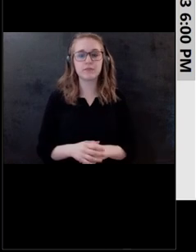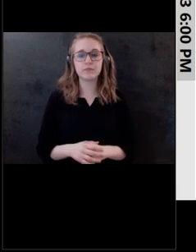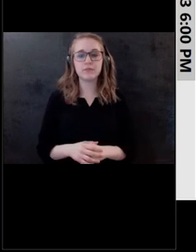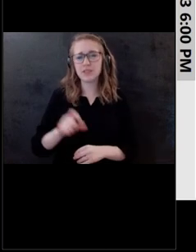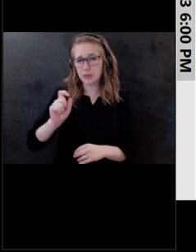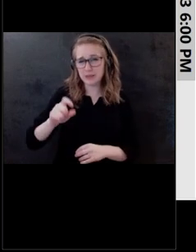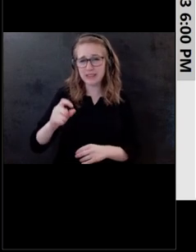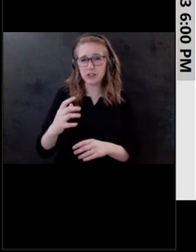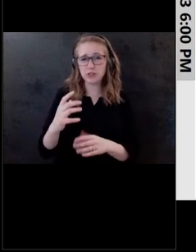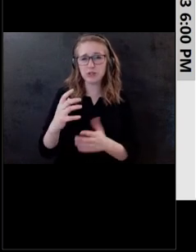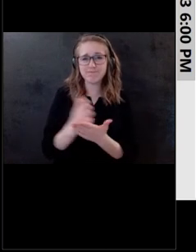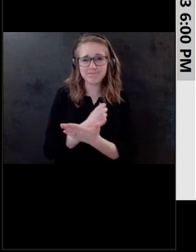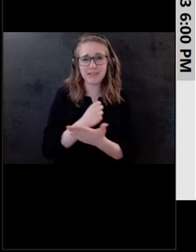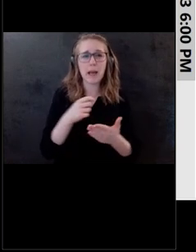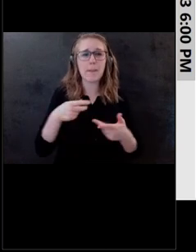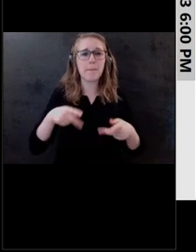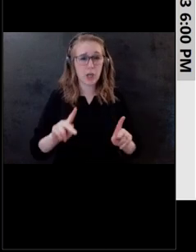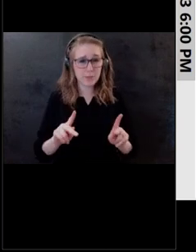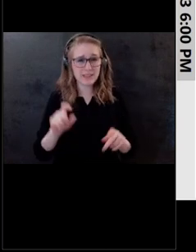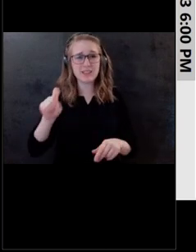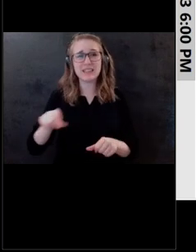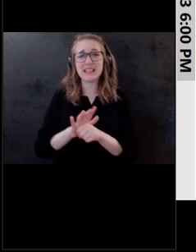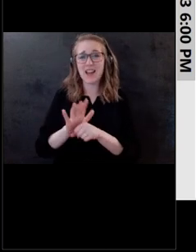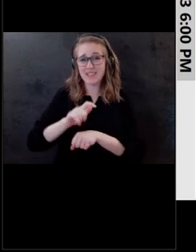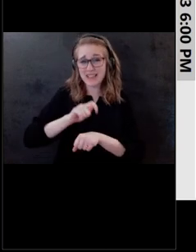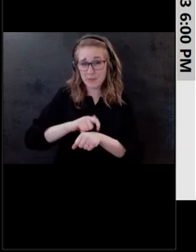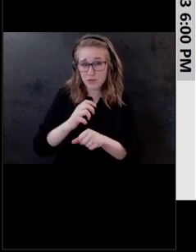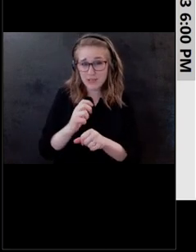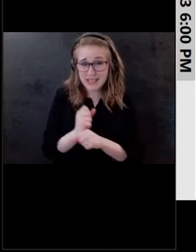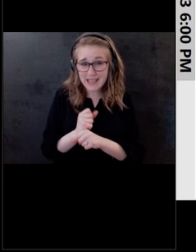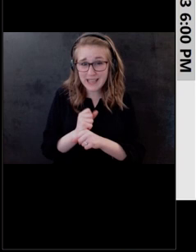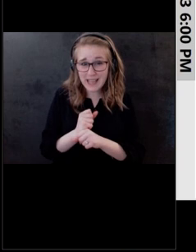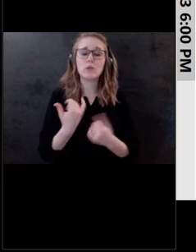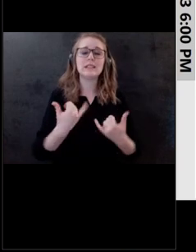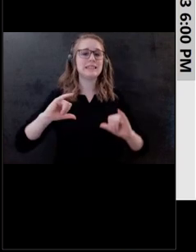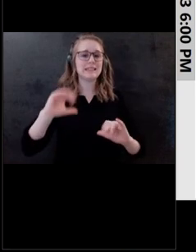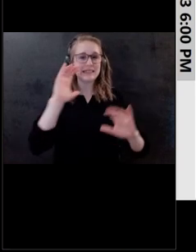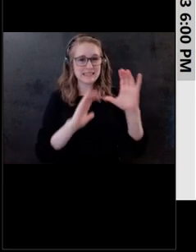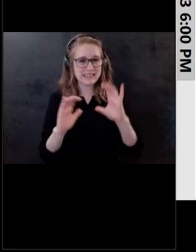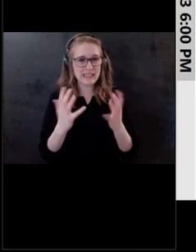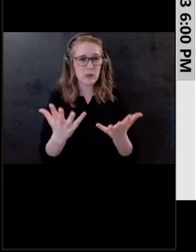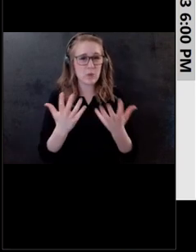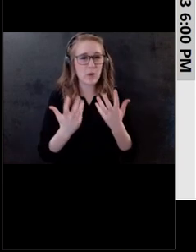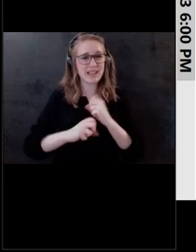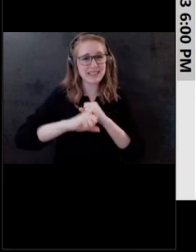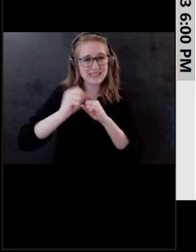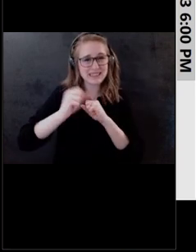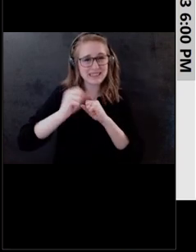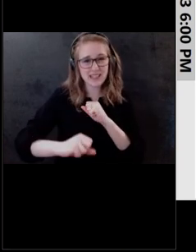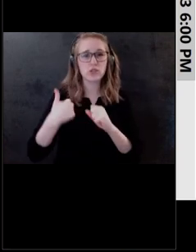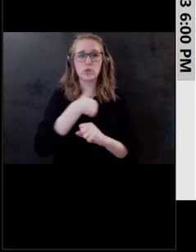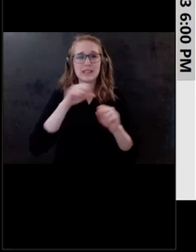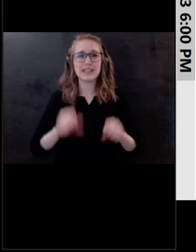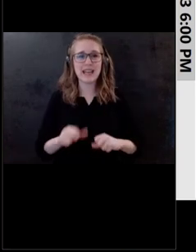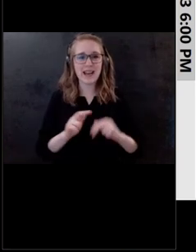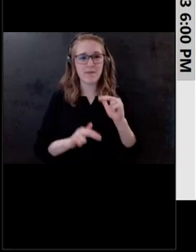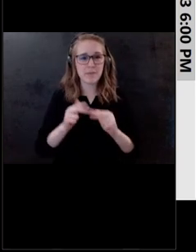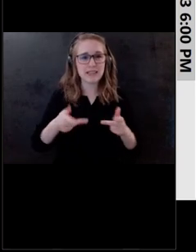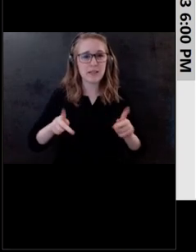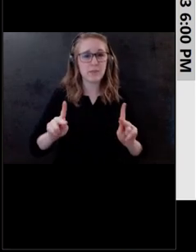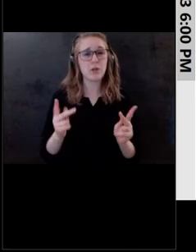obtain permits. We need enough time to get permits. So we're still seeking an extension so that we can get building permits. But at